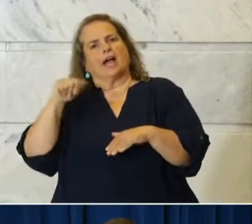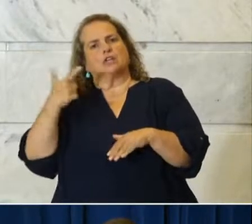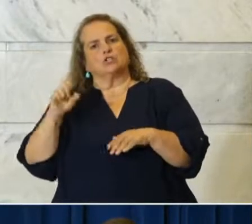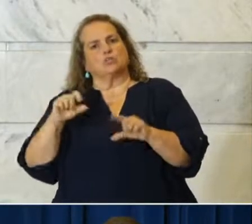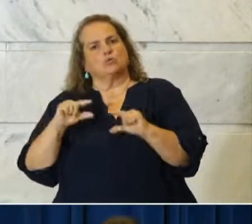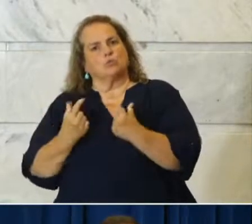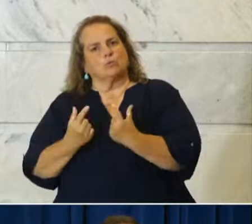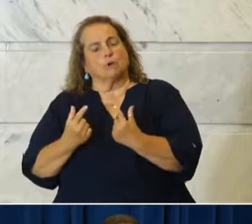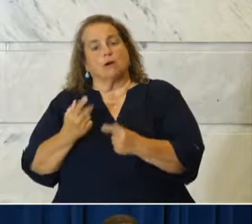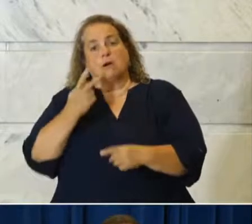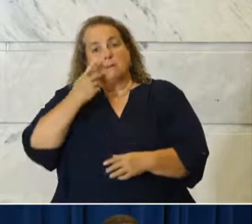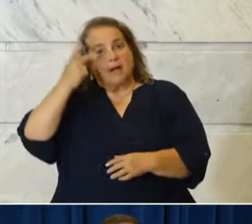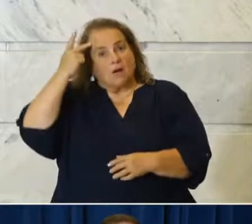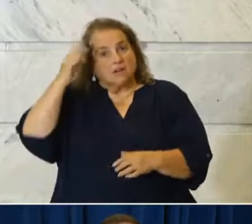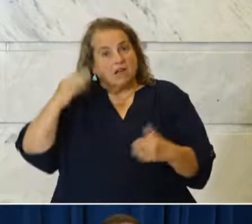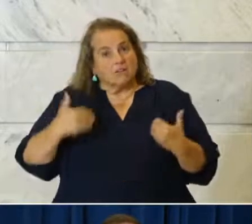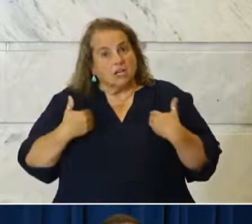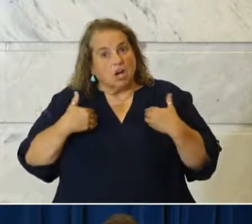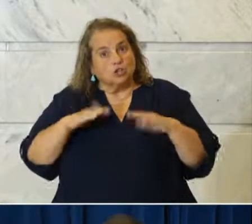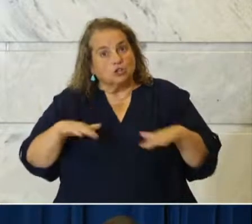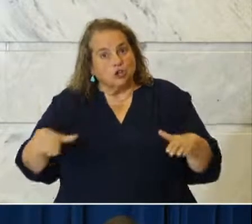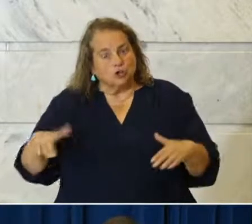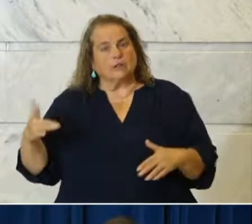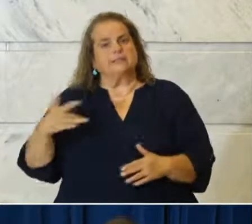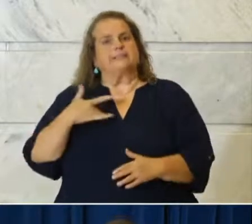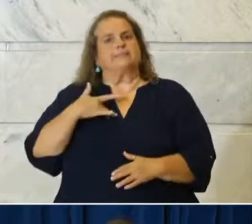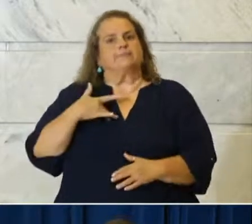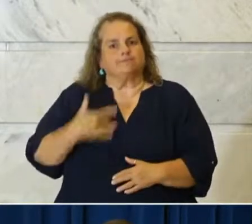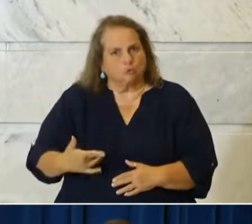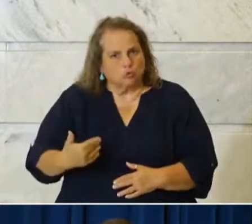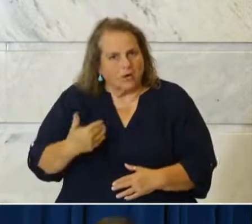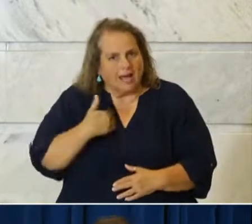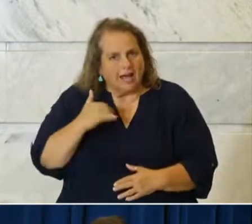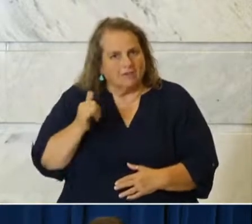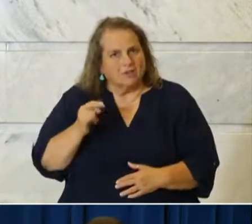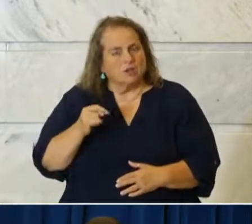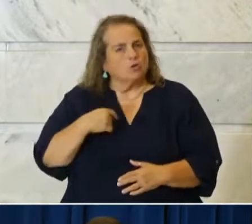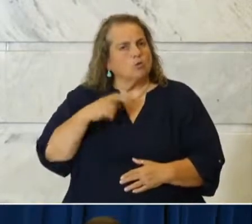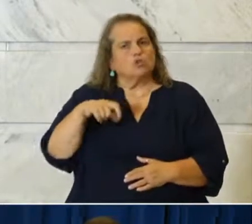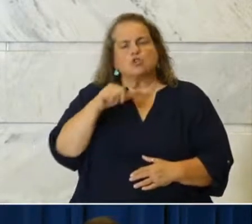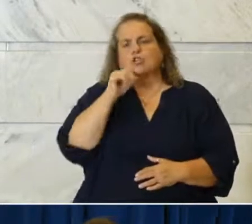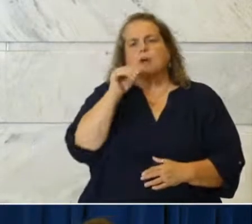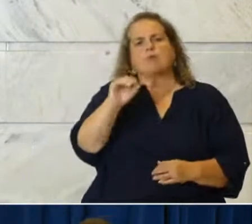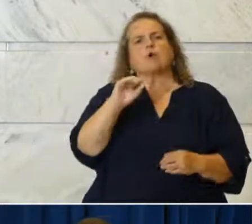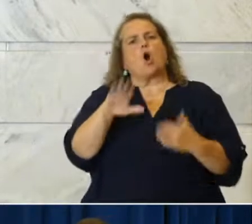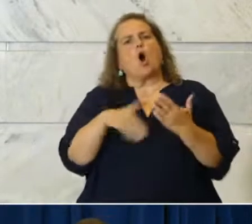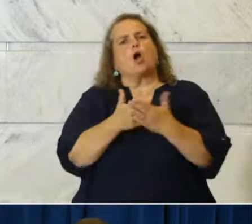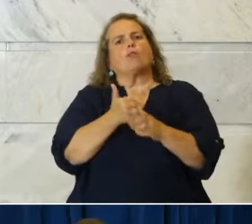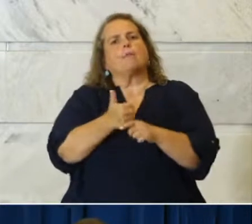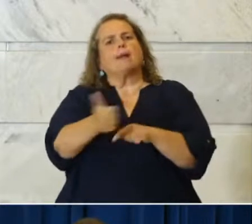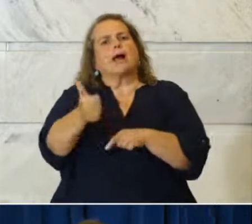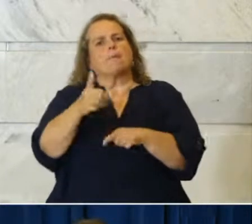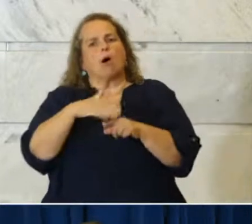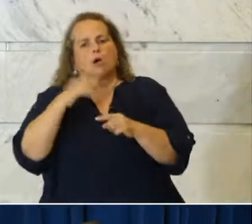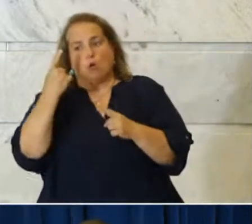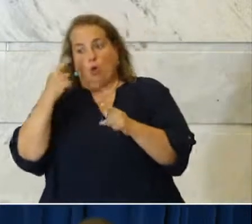parents of young children are just as likely to have it, and we shouldn't put all of the blame on an age group that we think should take more responsibility. We all